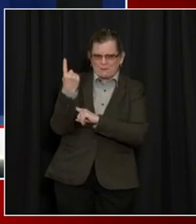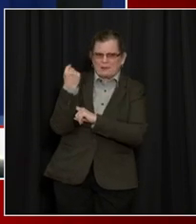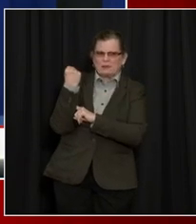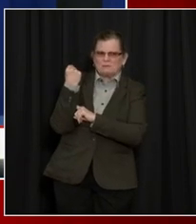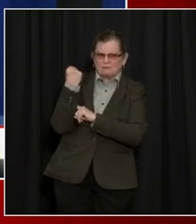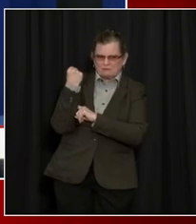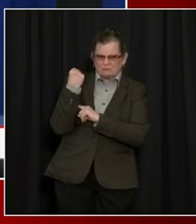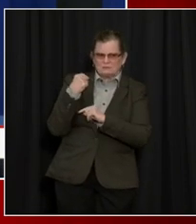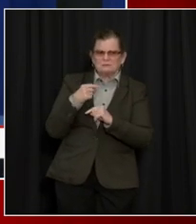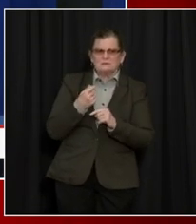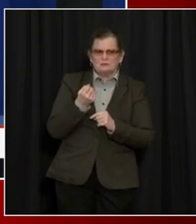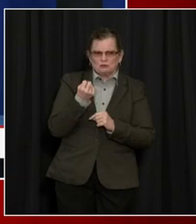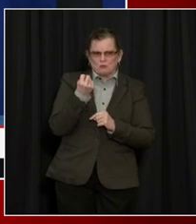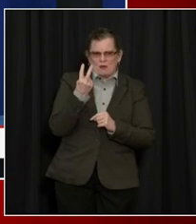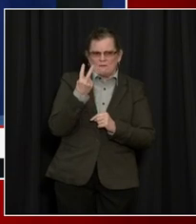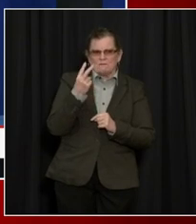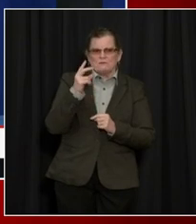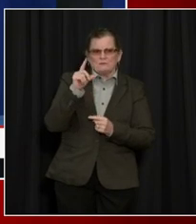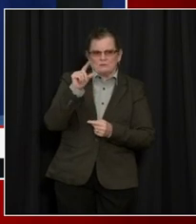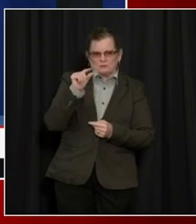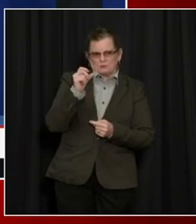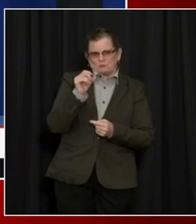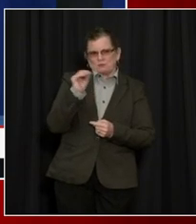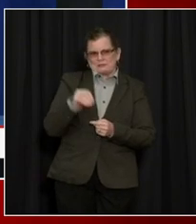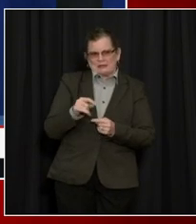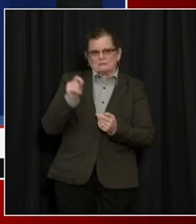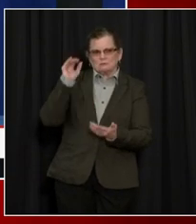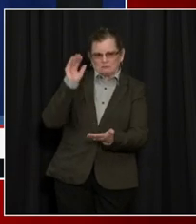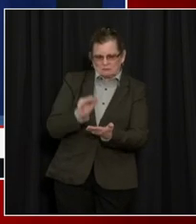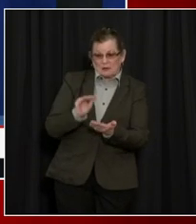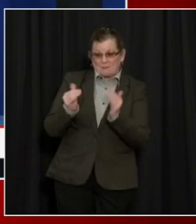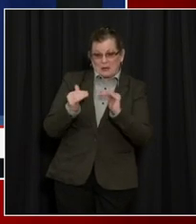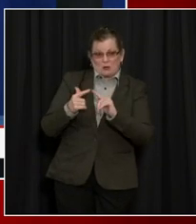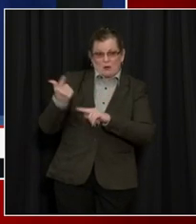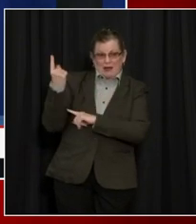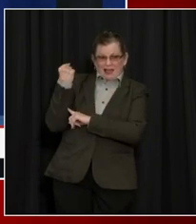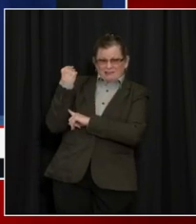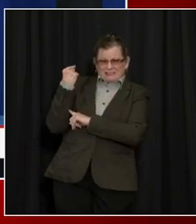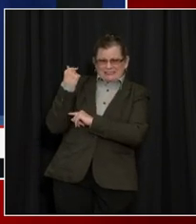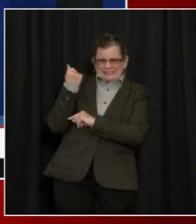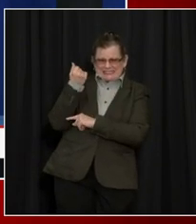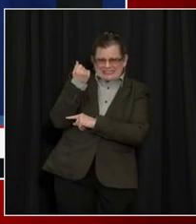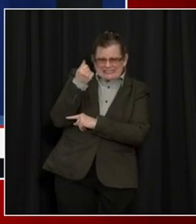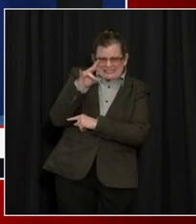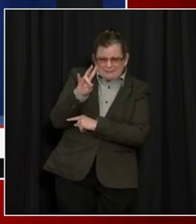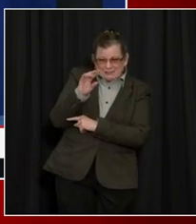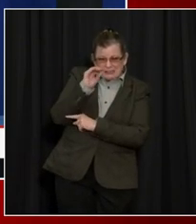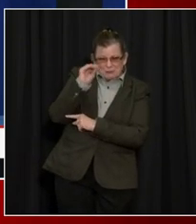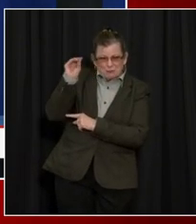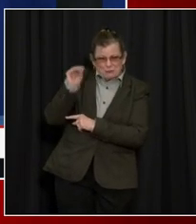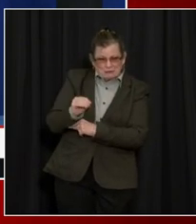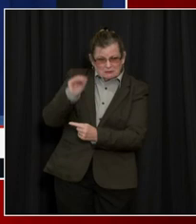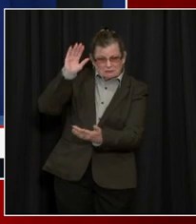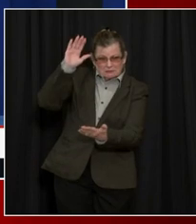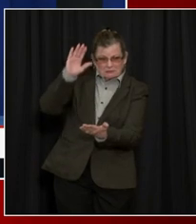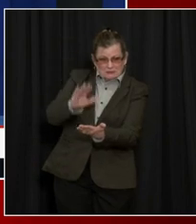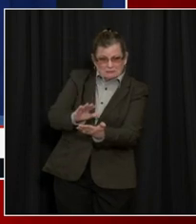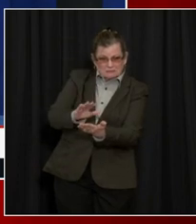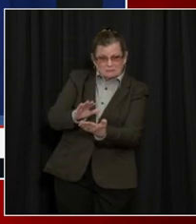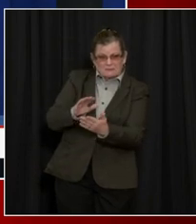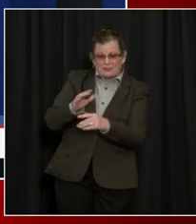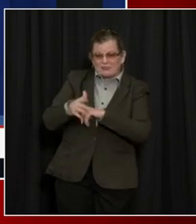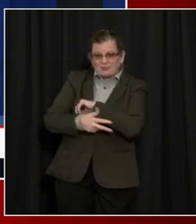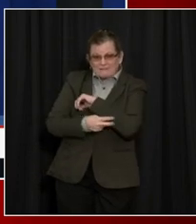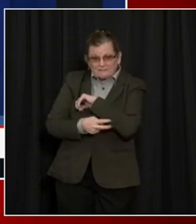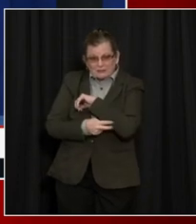year. Much of that reduction is attributed to a 17% reduction in thefts. Violent crime across the city has